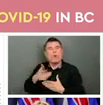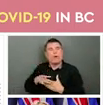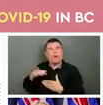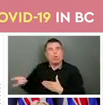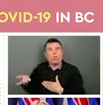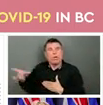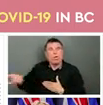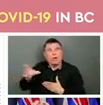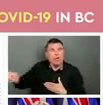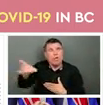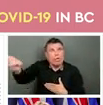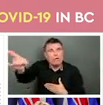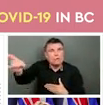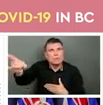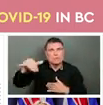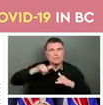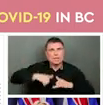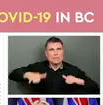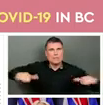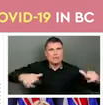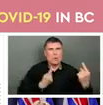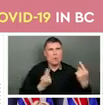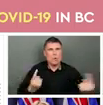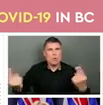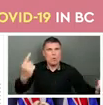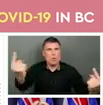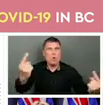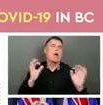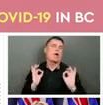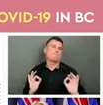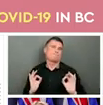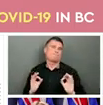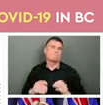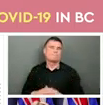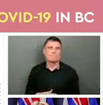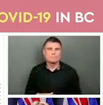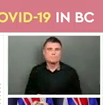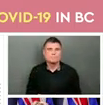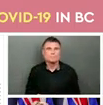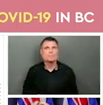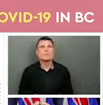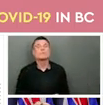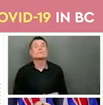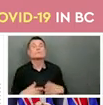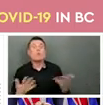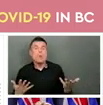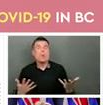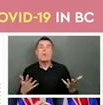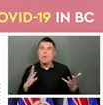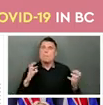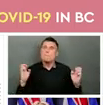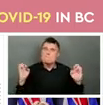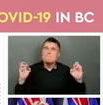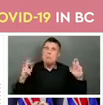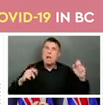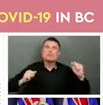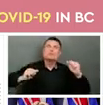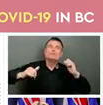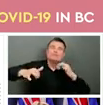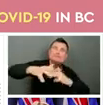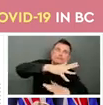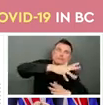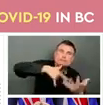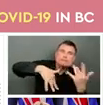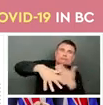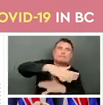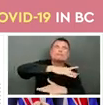social contacts, as we return to those things that we need so much, whether it's work or the social